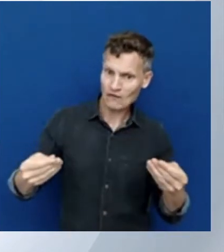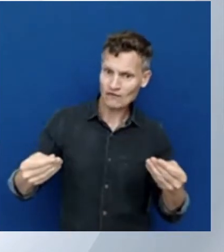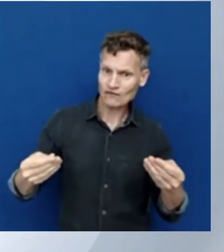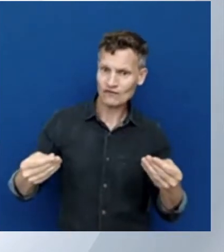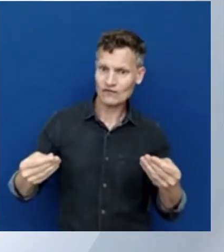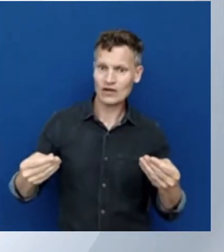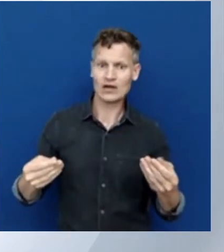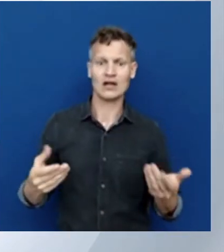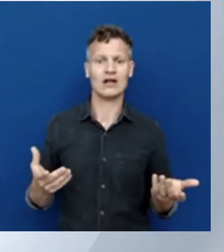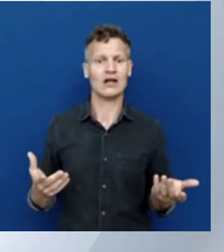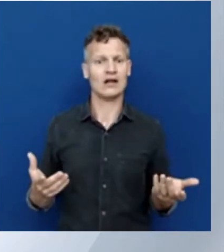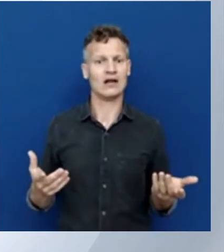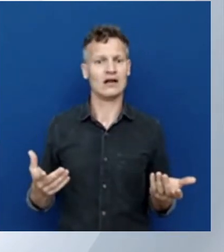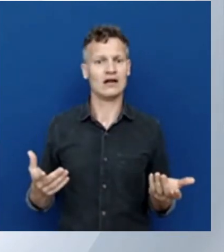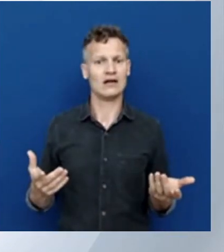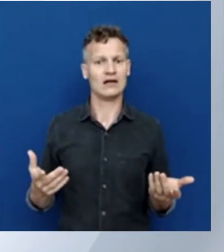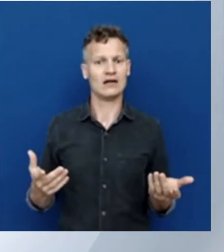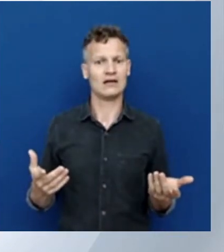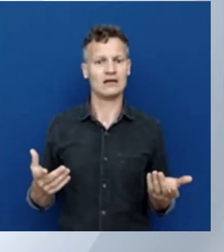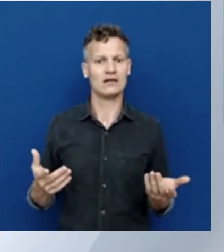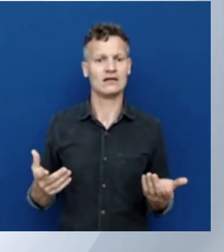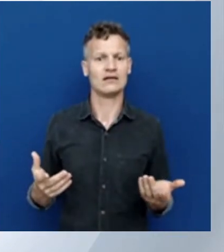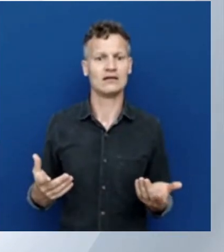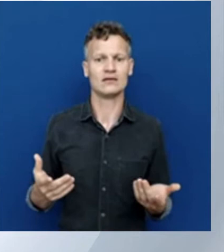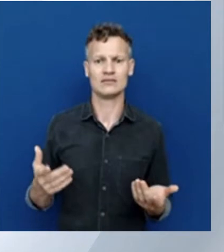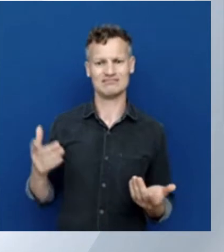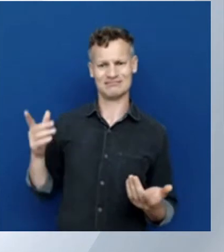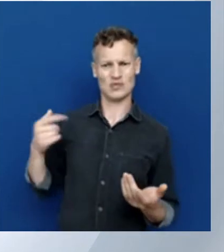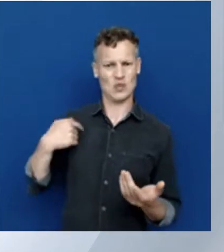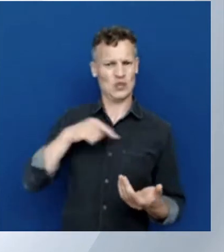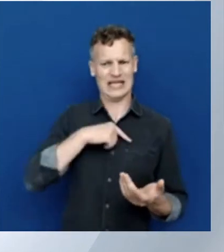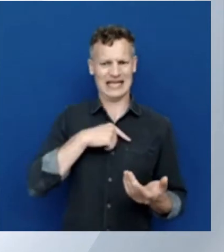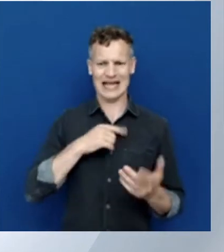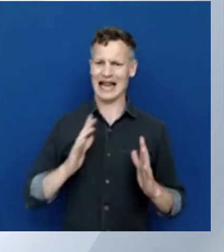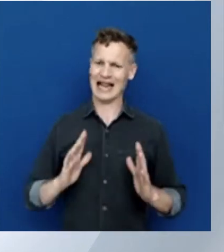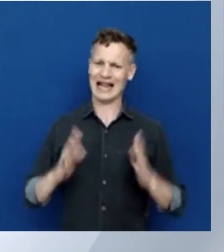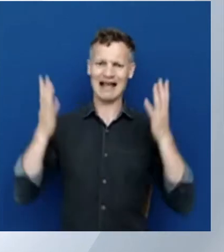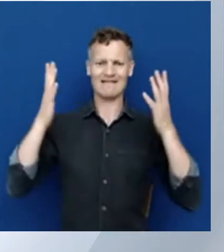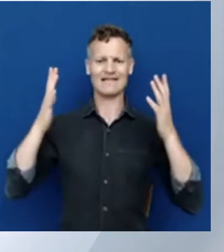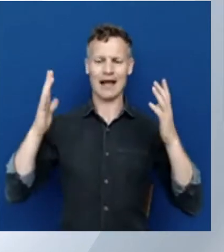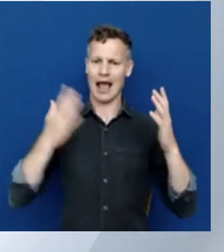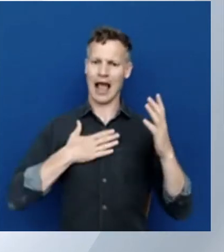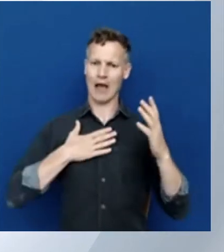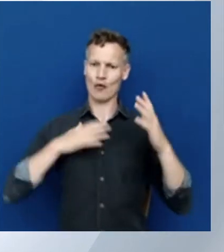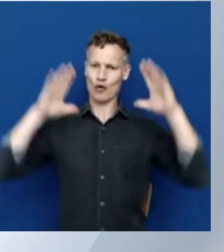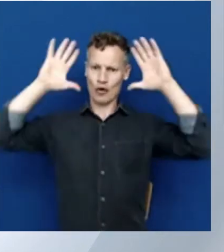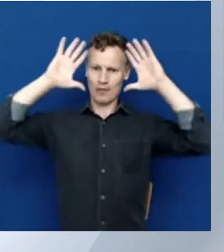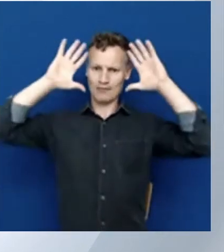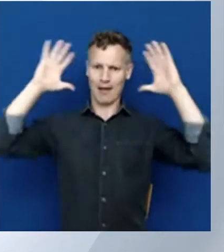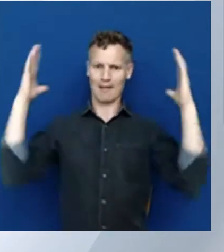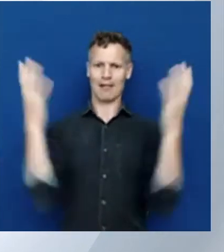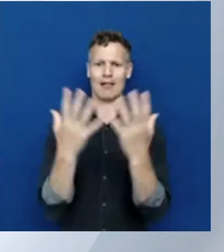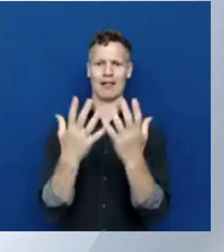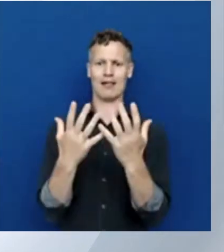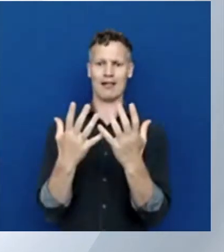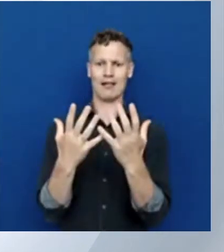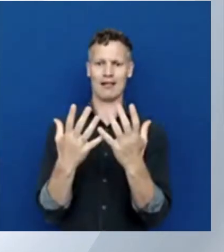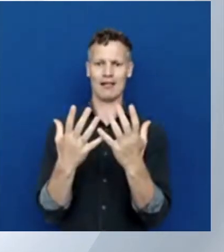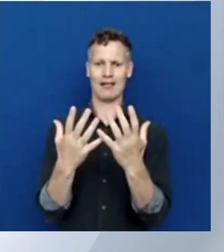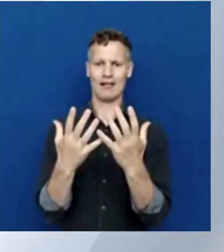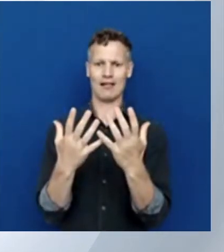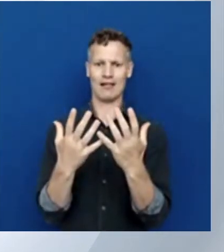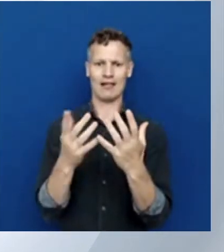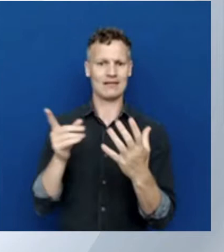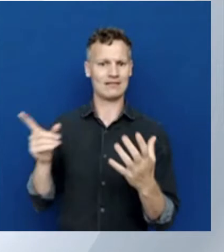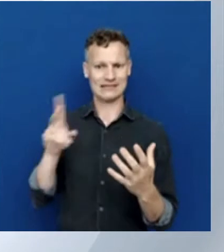coasters. We live in an empathy bubble. And that bubble is created because we can't